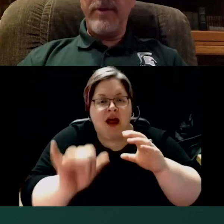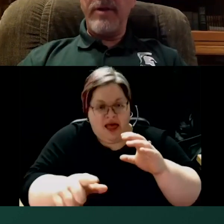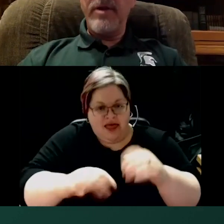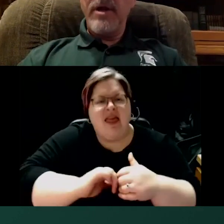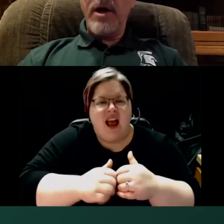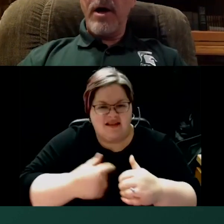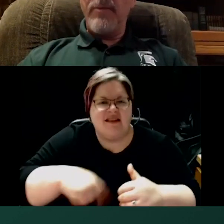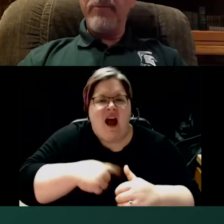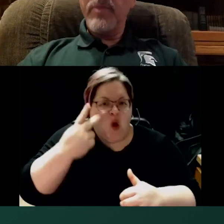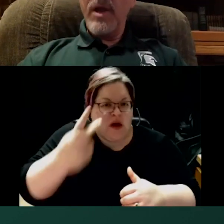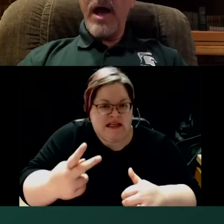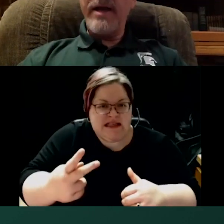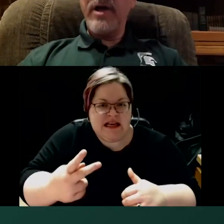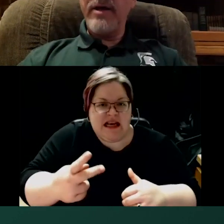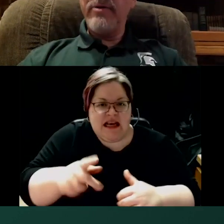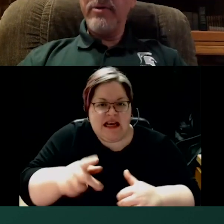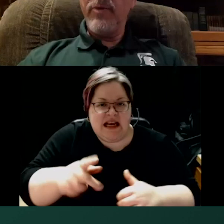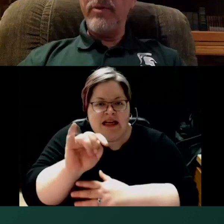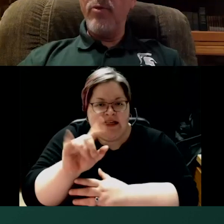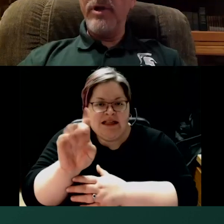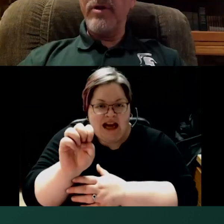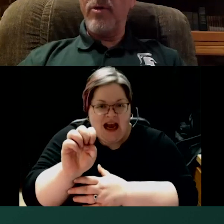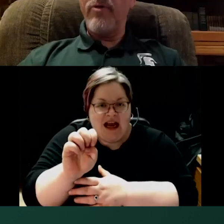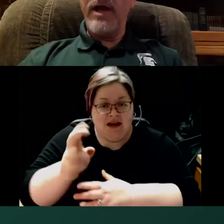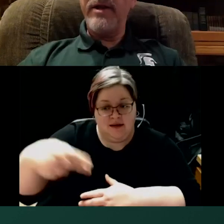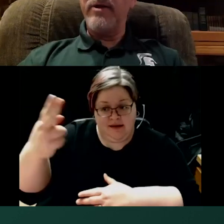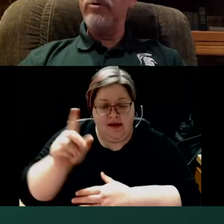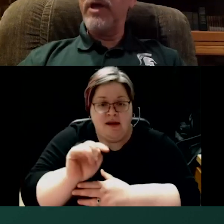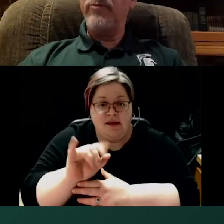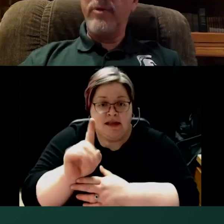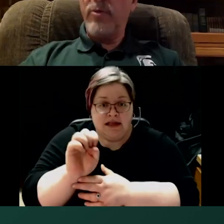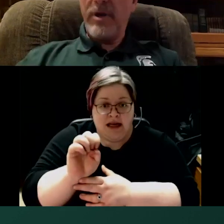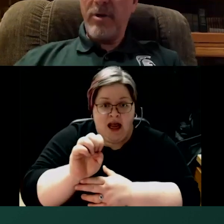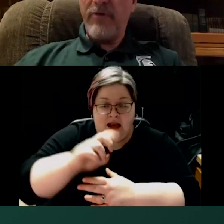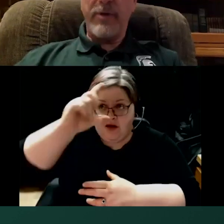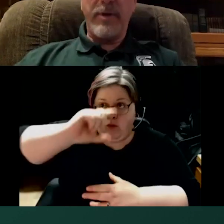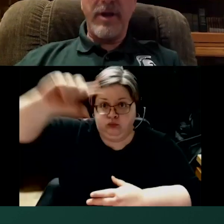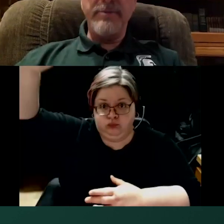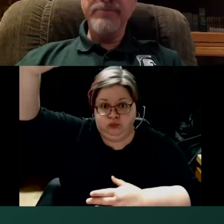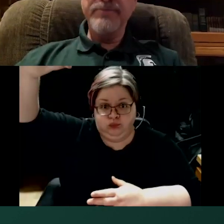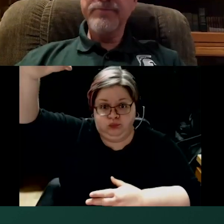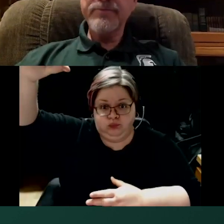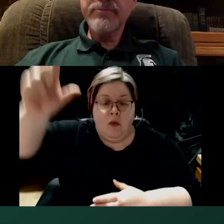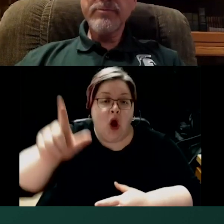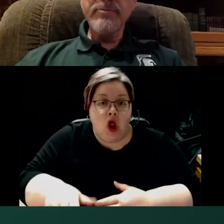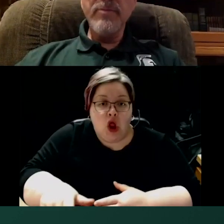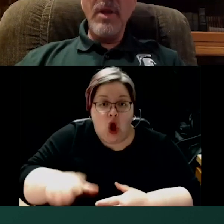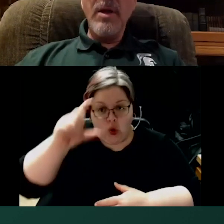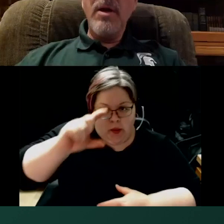these things. High tide when the moon is overhead, and low tide when the moon is off to the side.